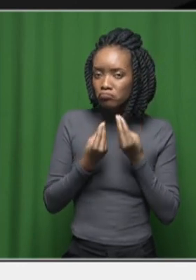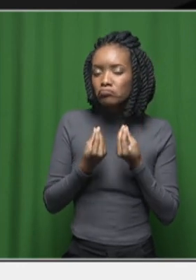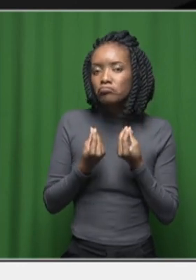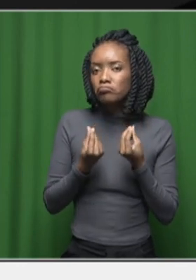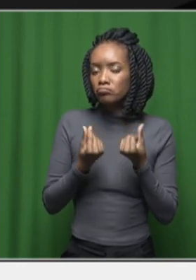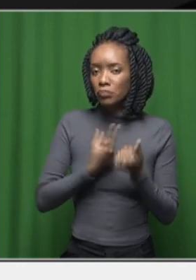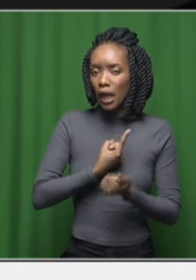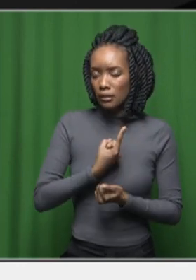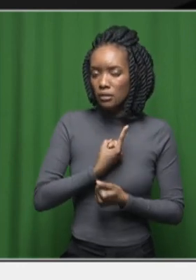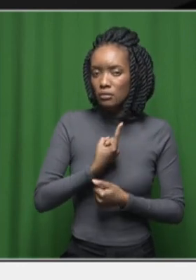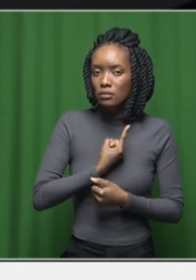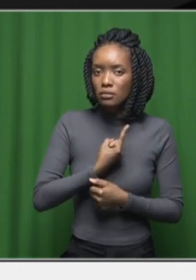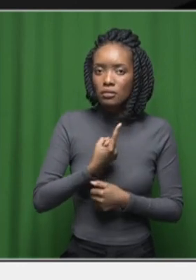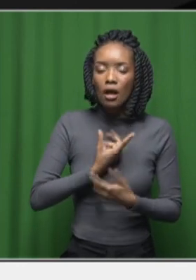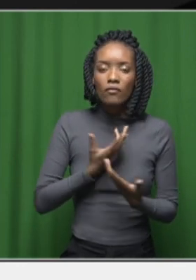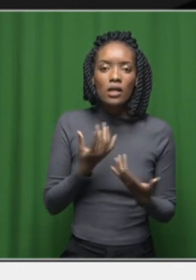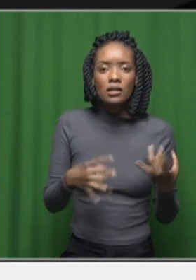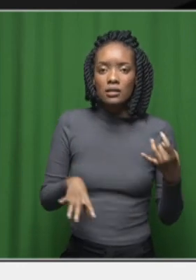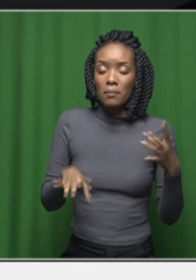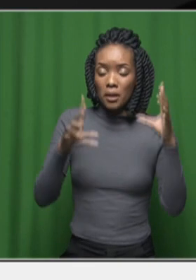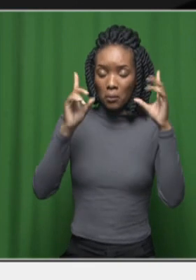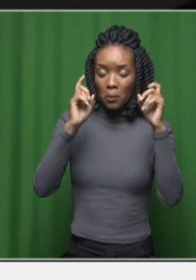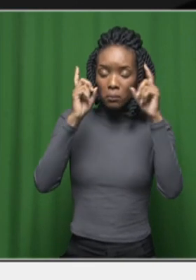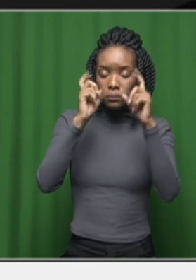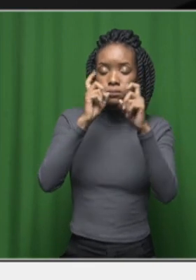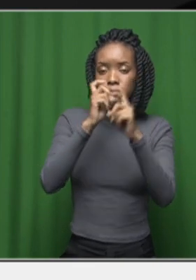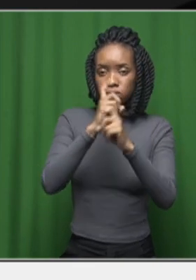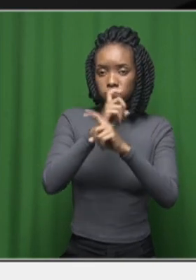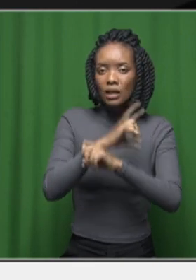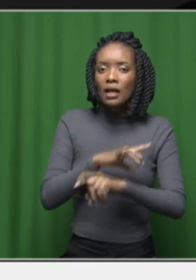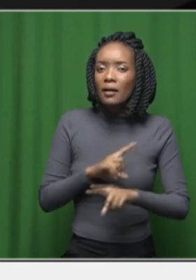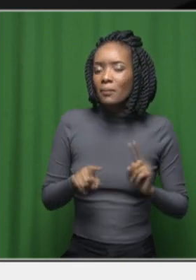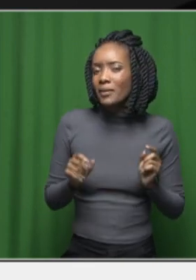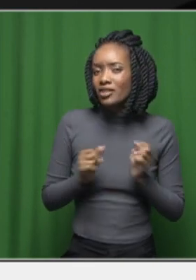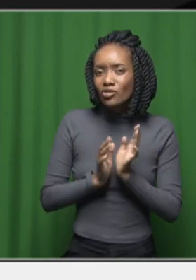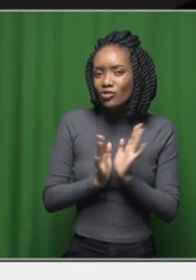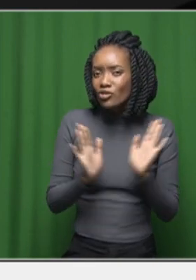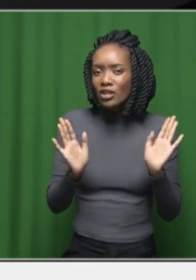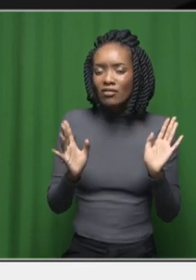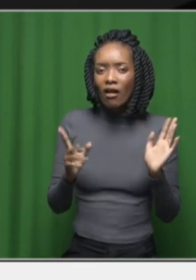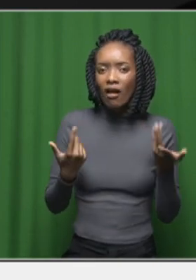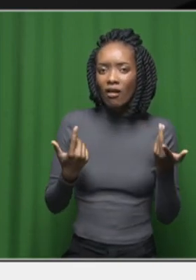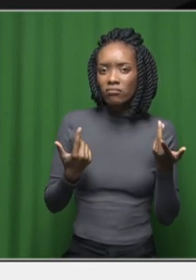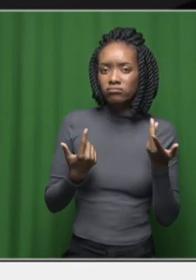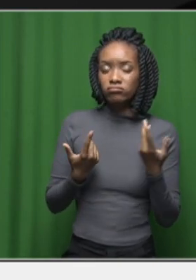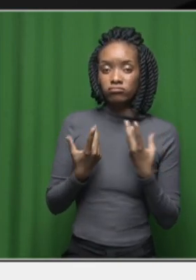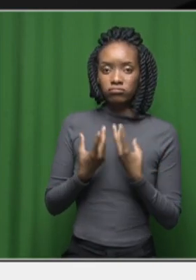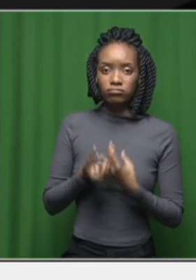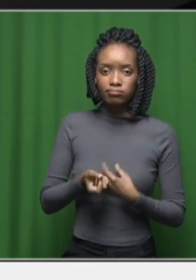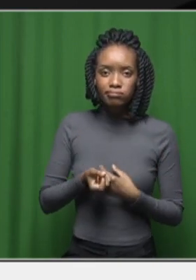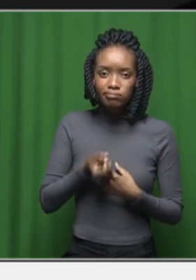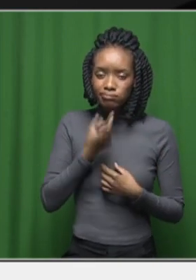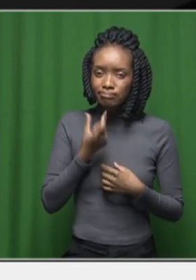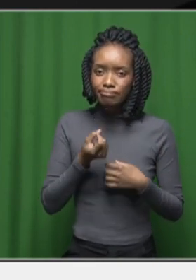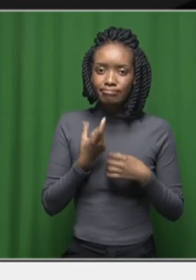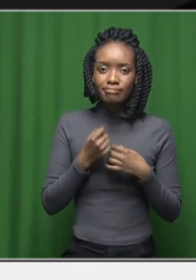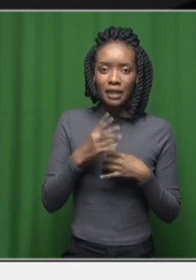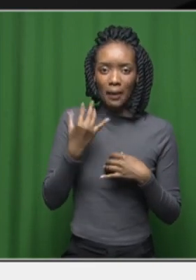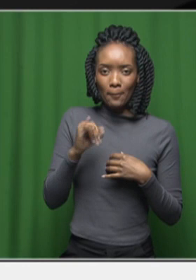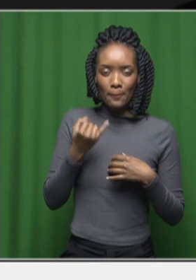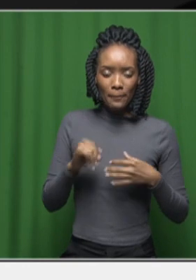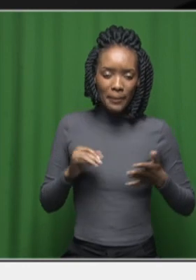there may be some complications, but in general, symptomatic treatment, so you will treat the pain, treat the